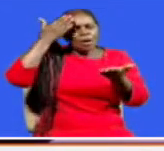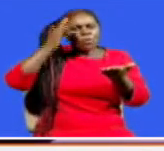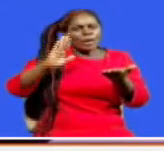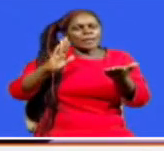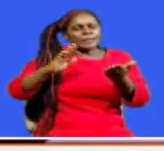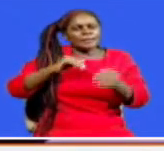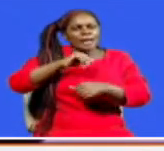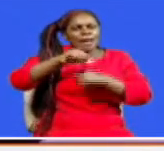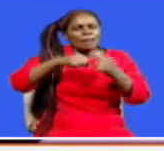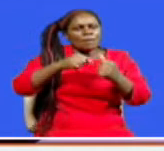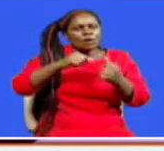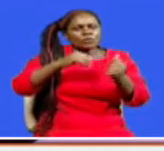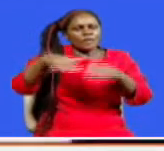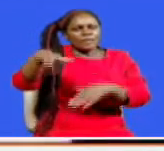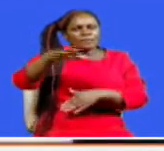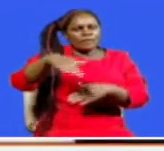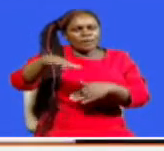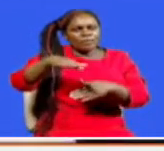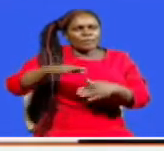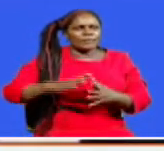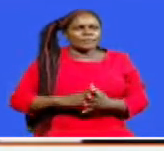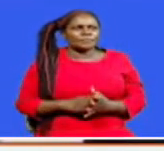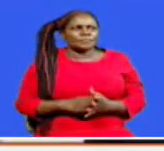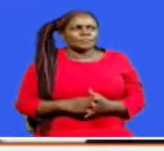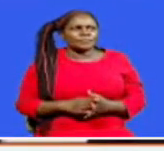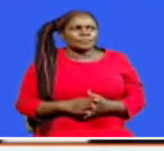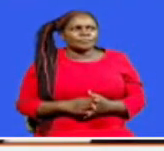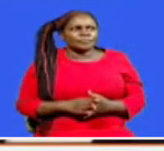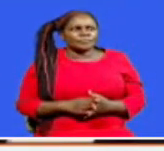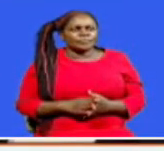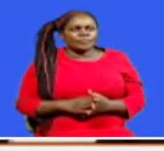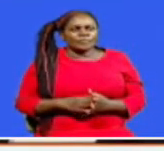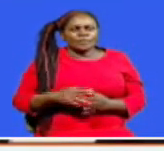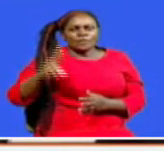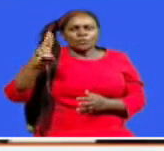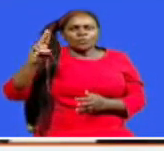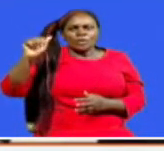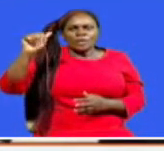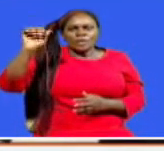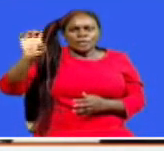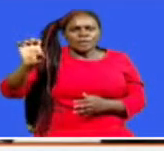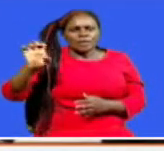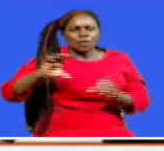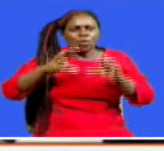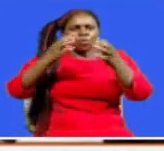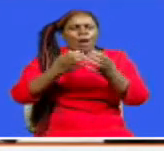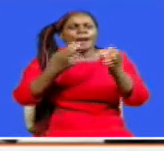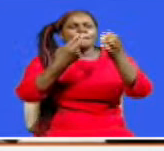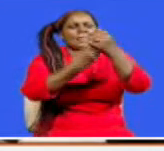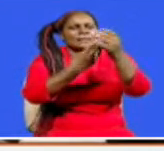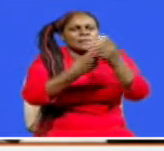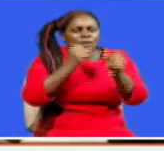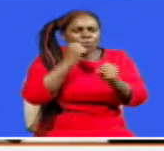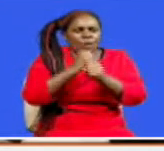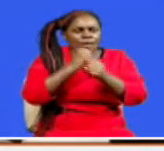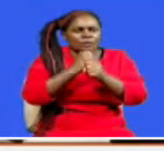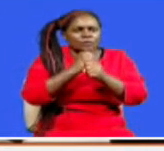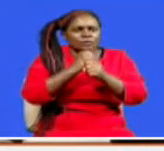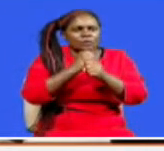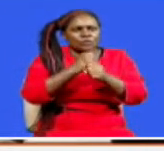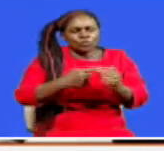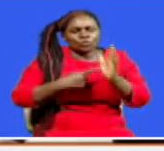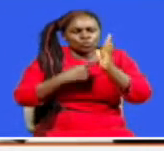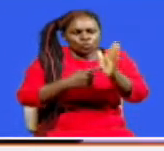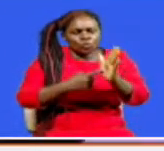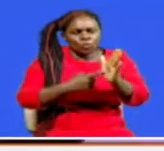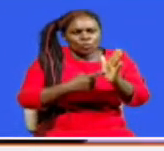about environment and sustainability. The UAE is working with a global partner to ensure that